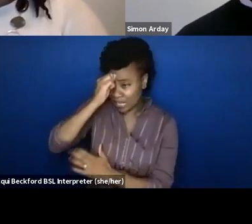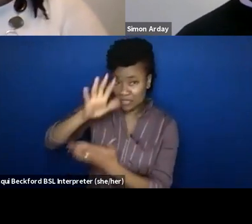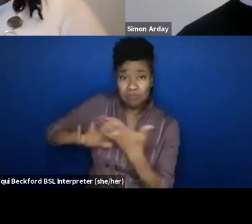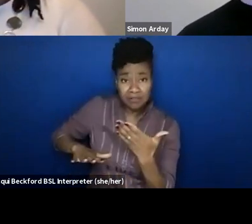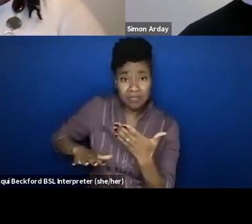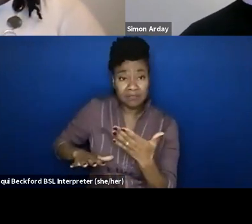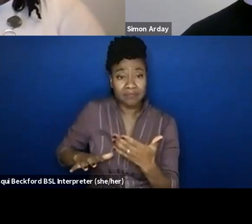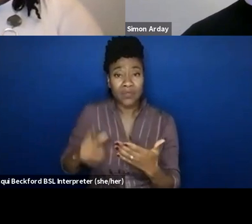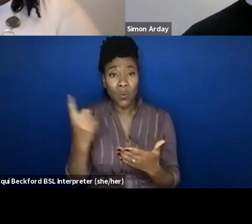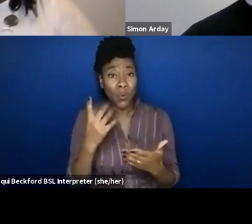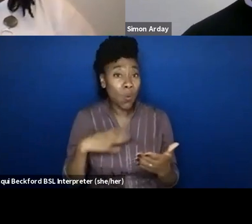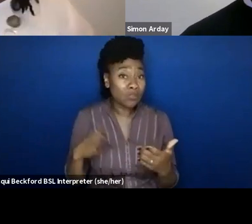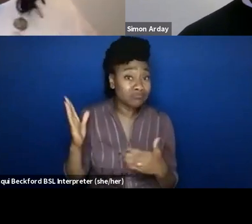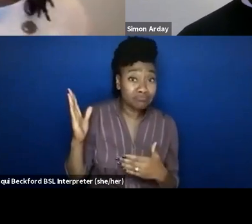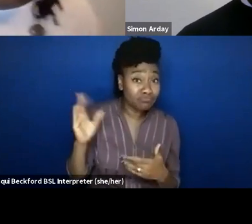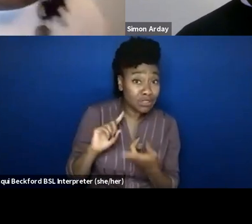I'll have a go at that. So